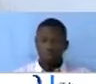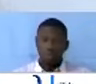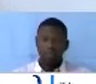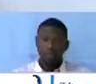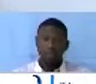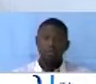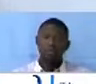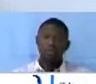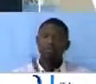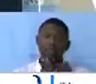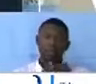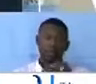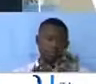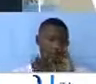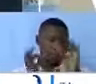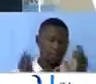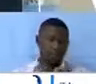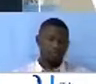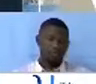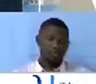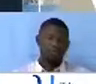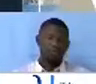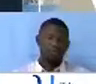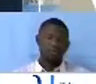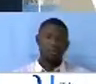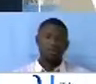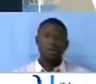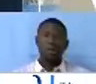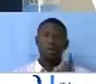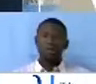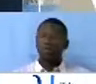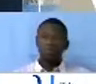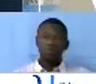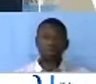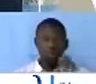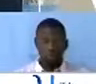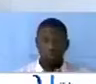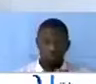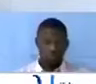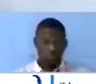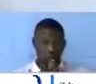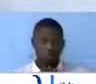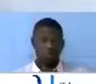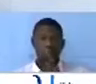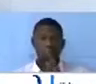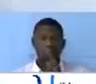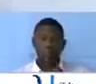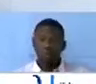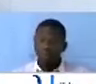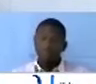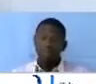I was not the one who led the panel. But you cannot tell us who led the panel. I can't remember.